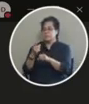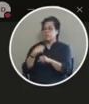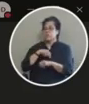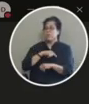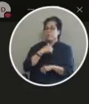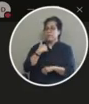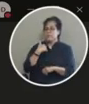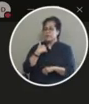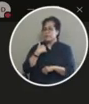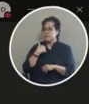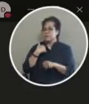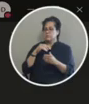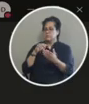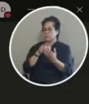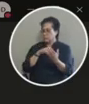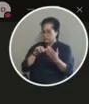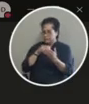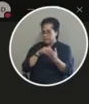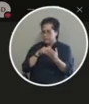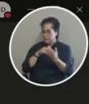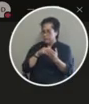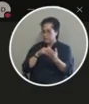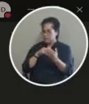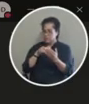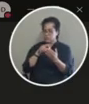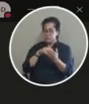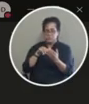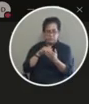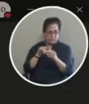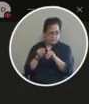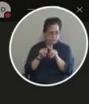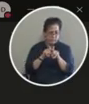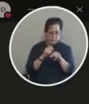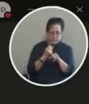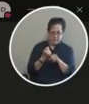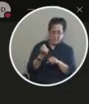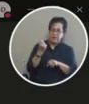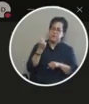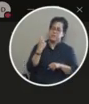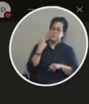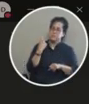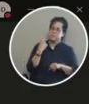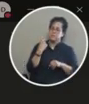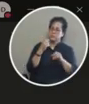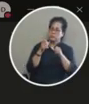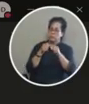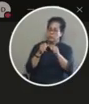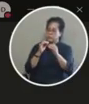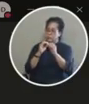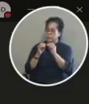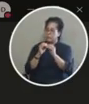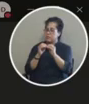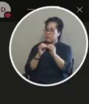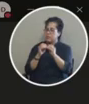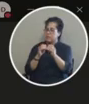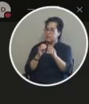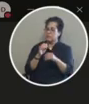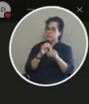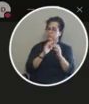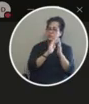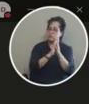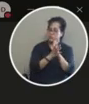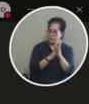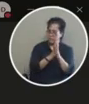have like surveys, and I think as of last year, street repair and road improvement and traffic